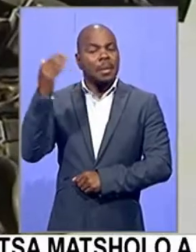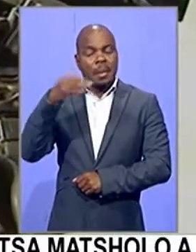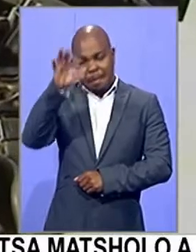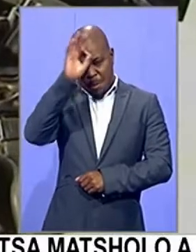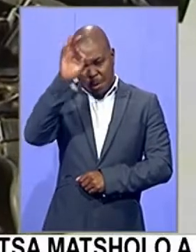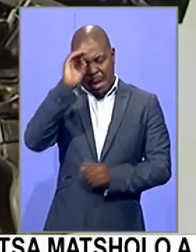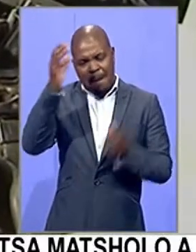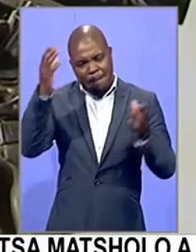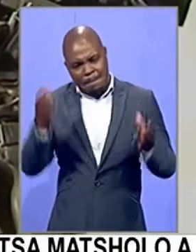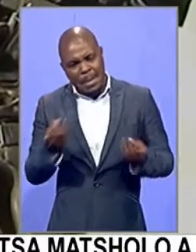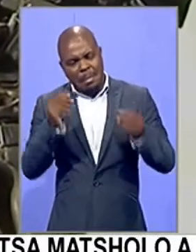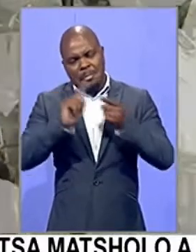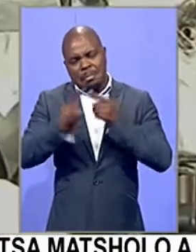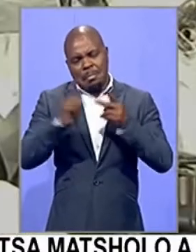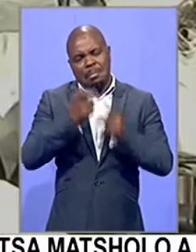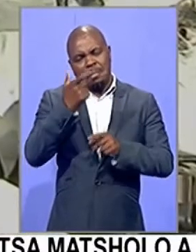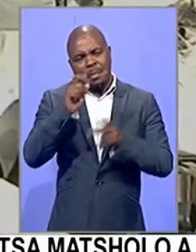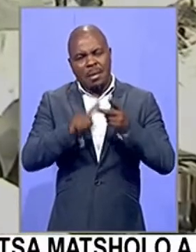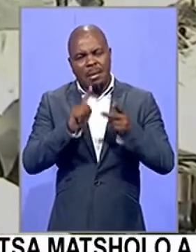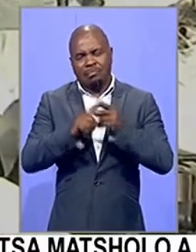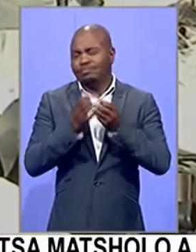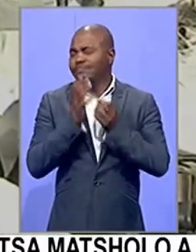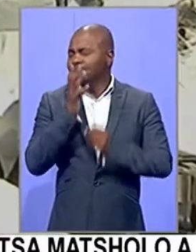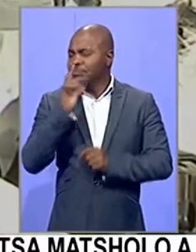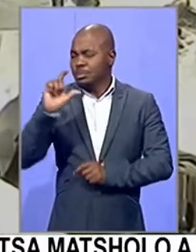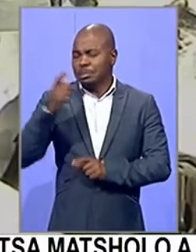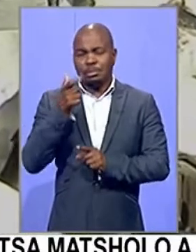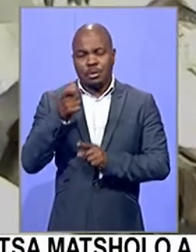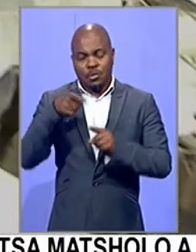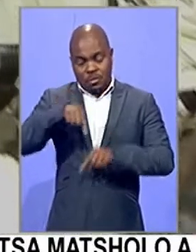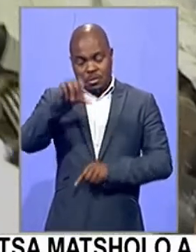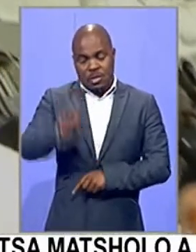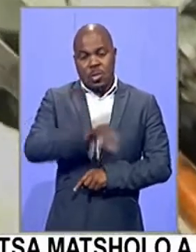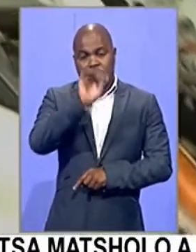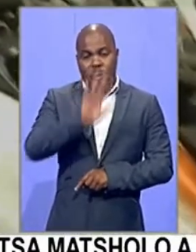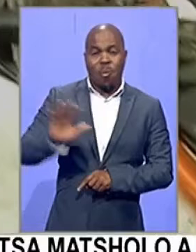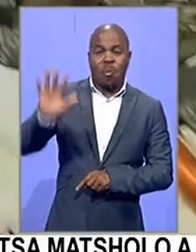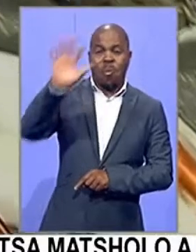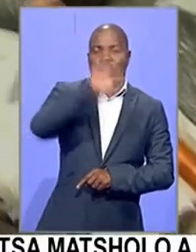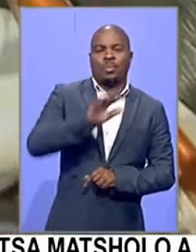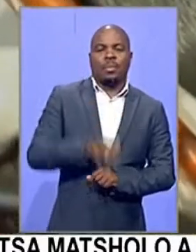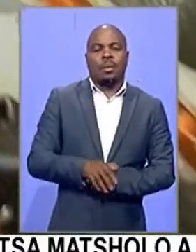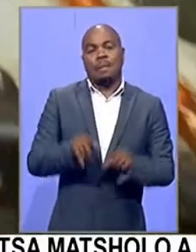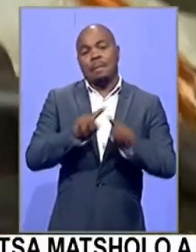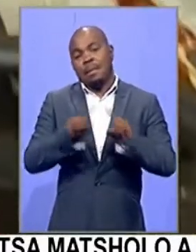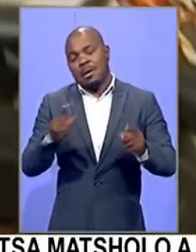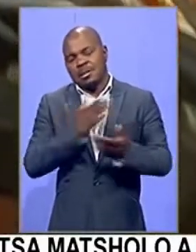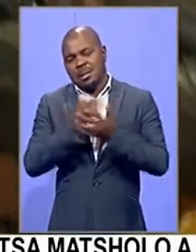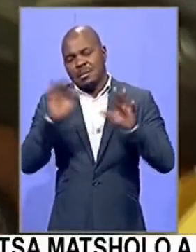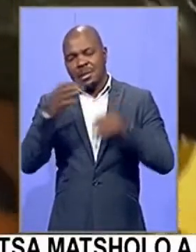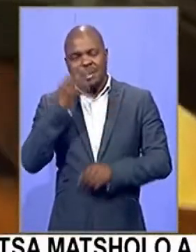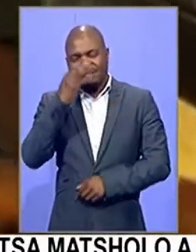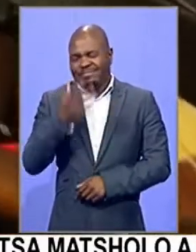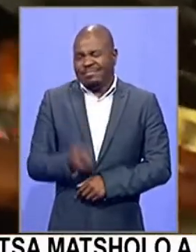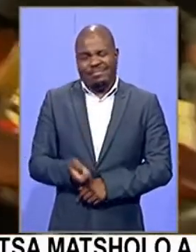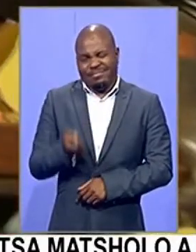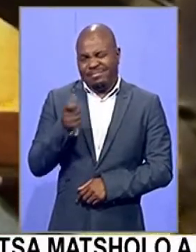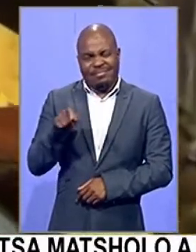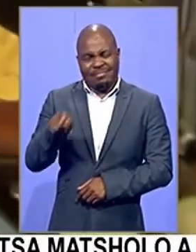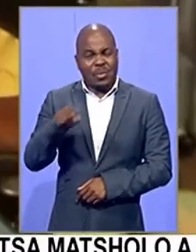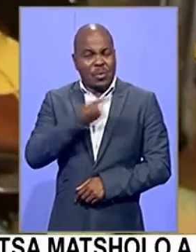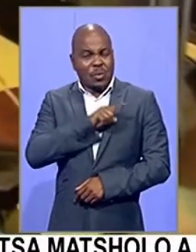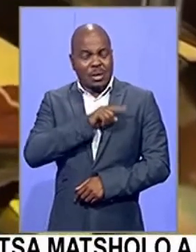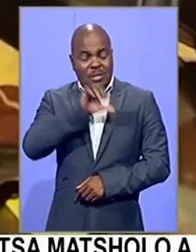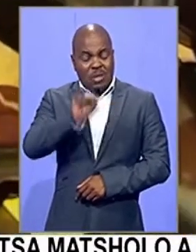a thupile dithunya le dikolo di le diketekete go ralala naga. Fela bangwe ba re seo ke thoti fela ya maemo a